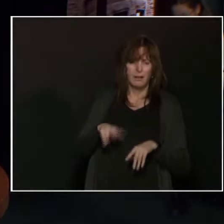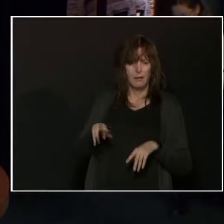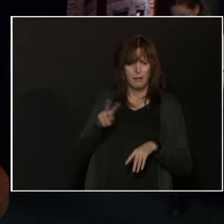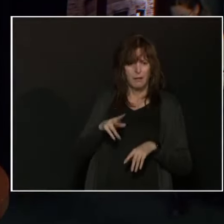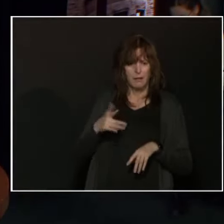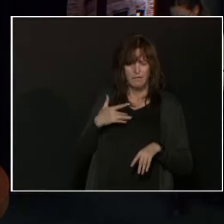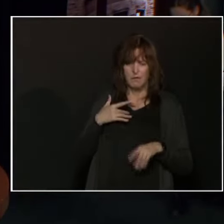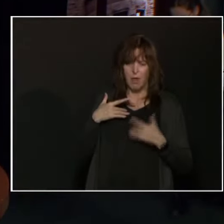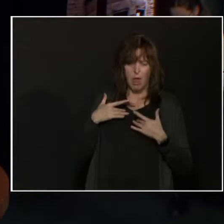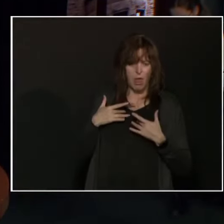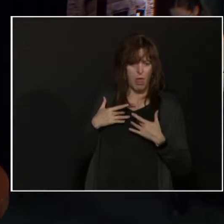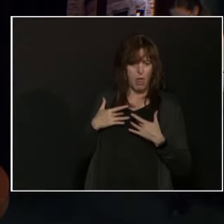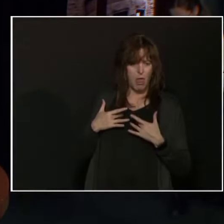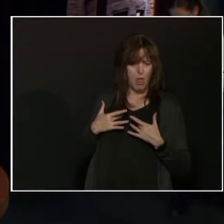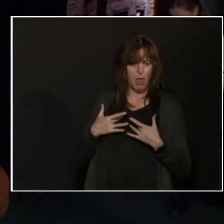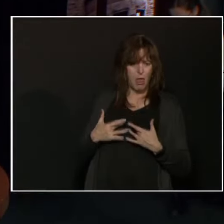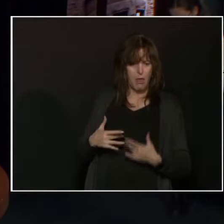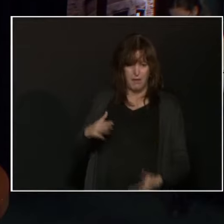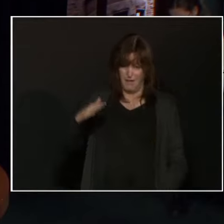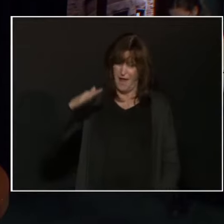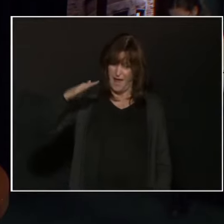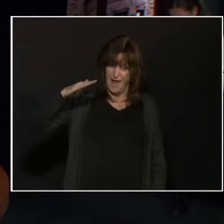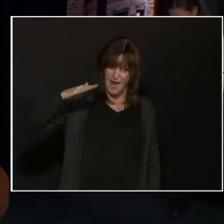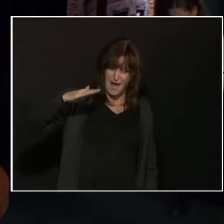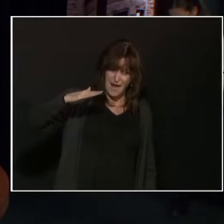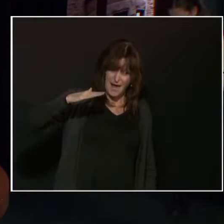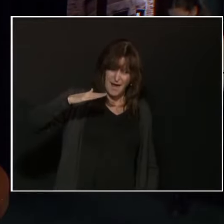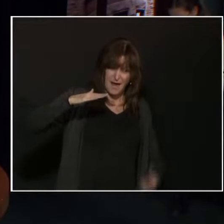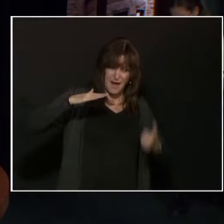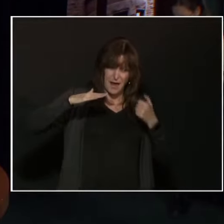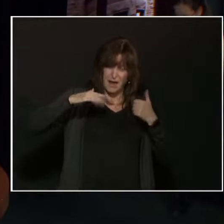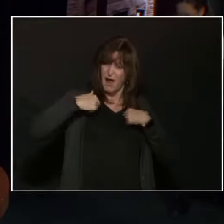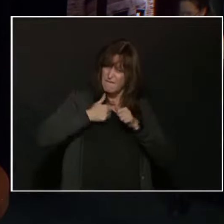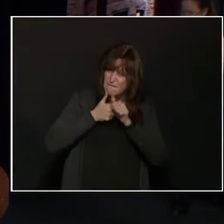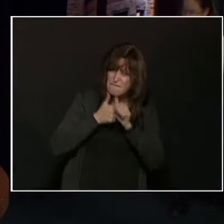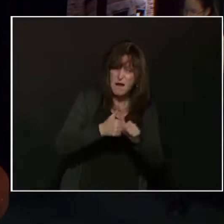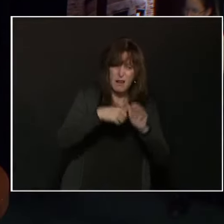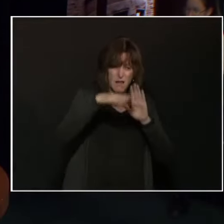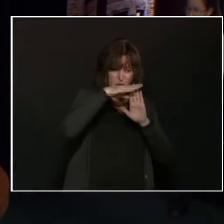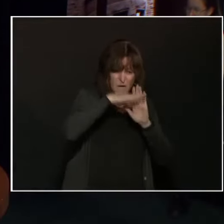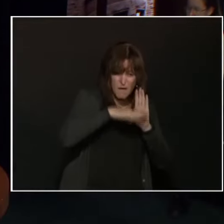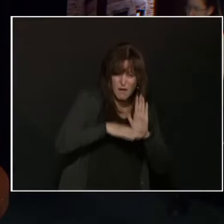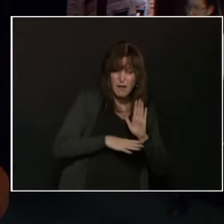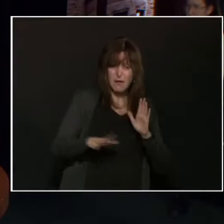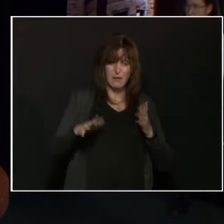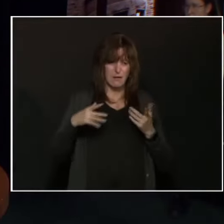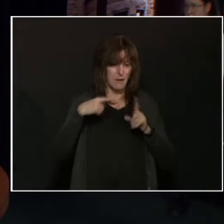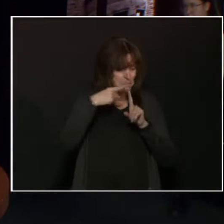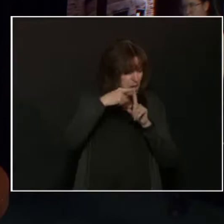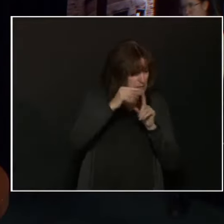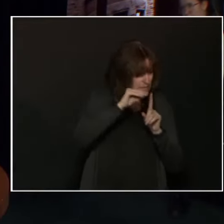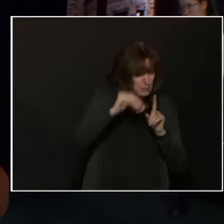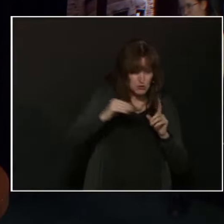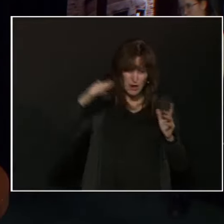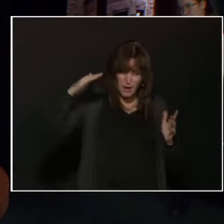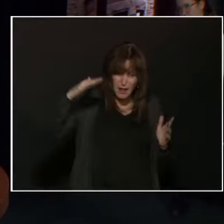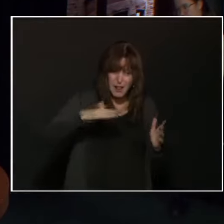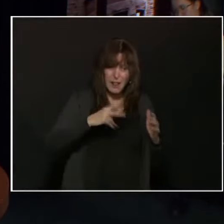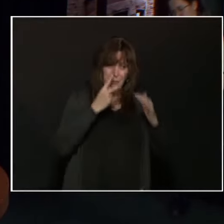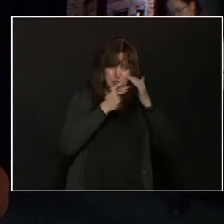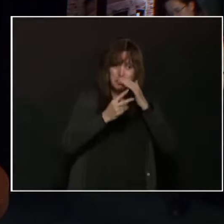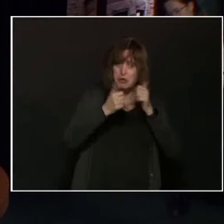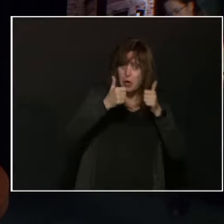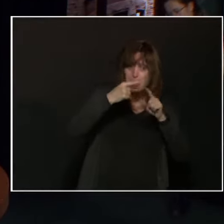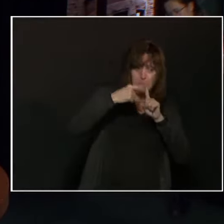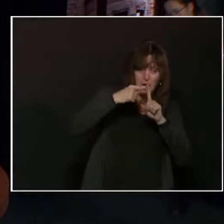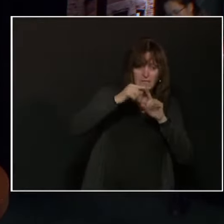done everything you've asked them to do. The positivity's down, the daily case rates are down, and the projections are going down too. Yet